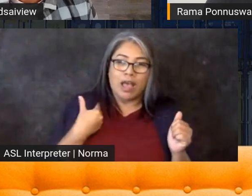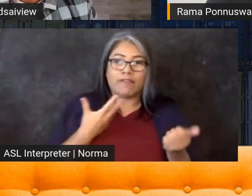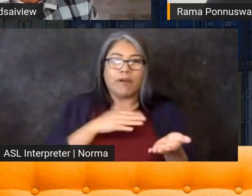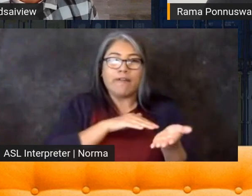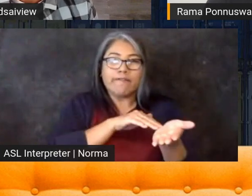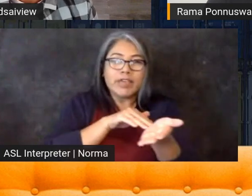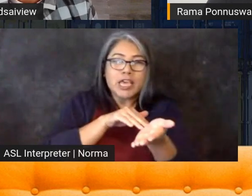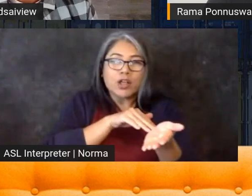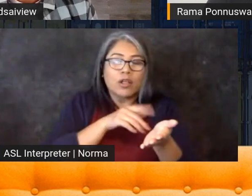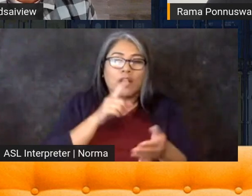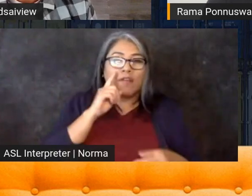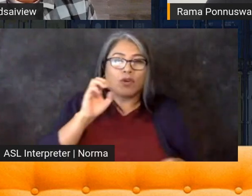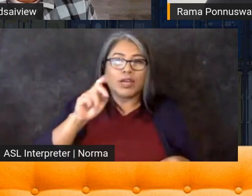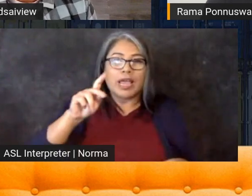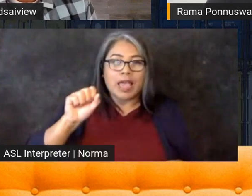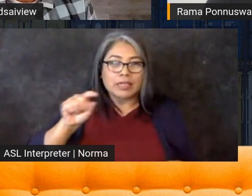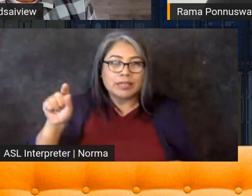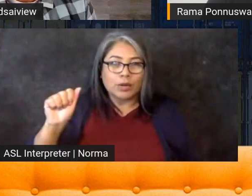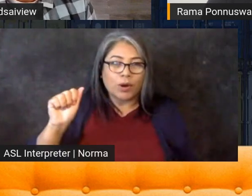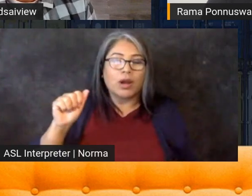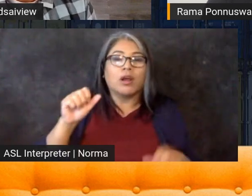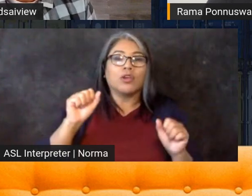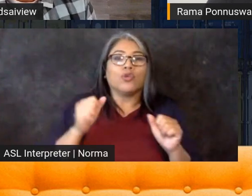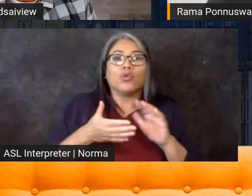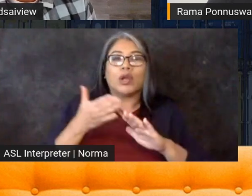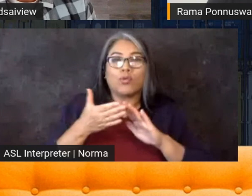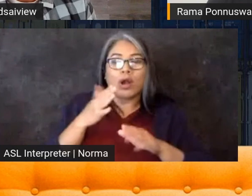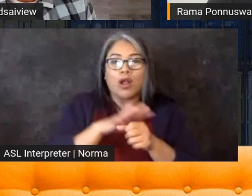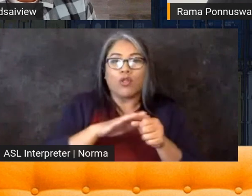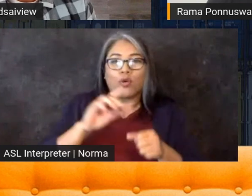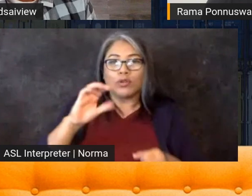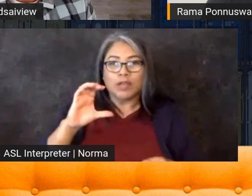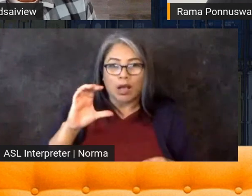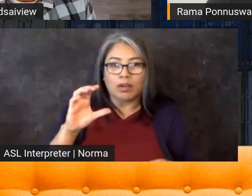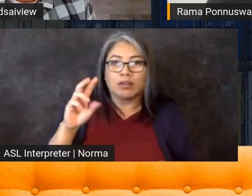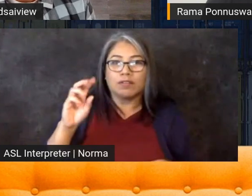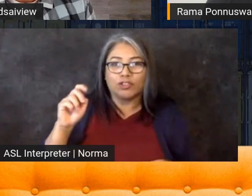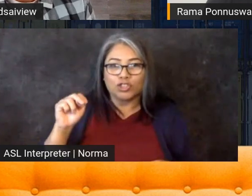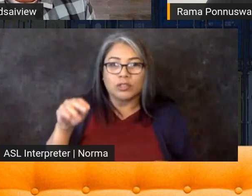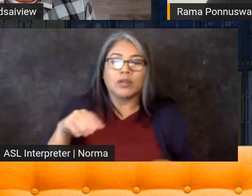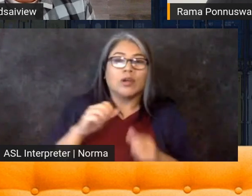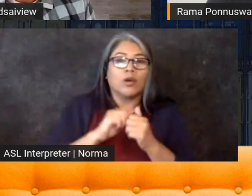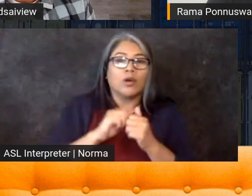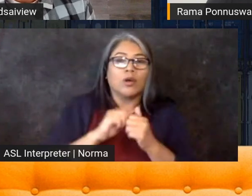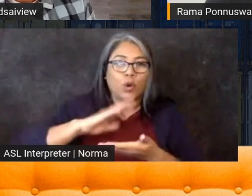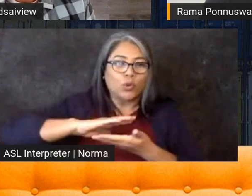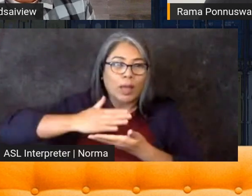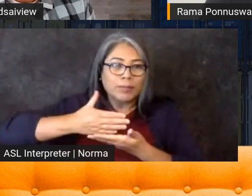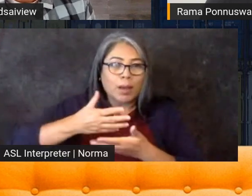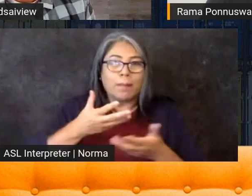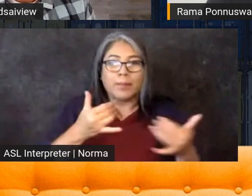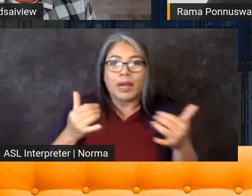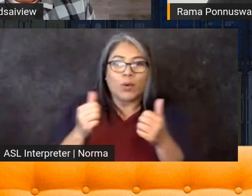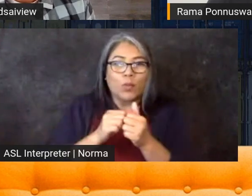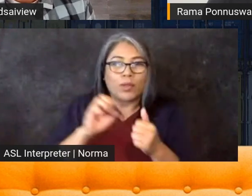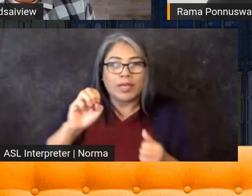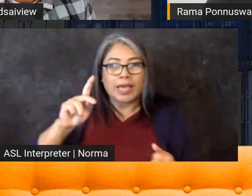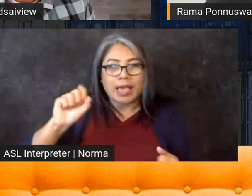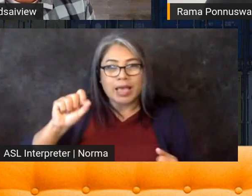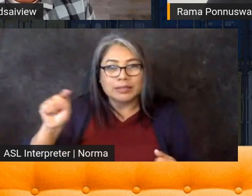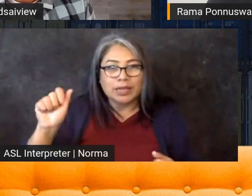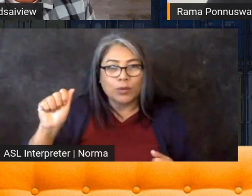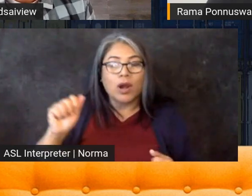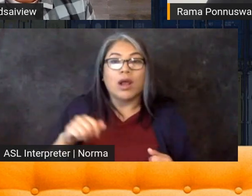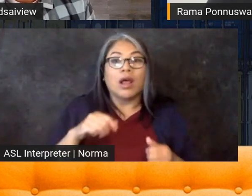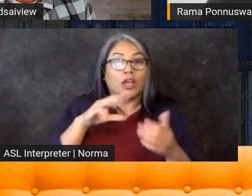run a local Docker version within your own laptop where you can play around with EKS Anywhere, get to learn it. And once you're ready, you can